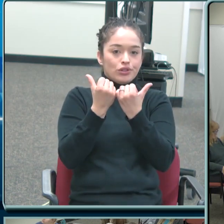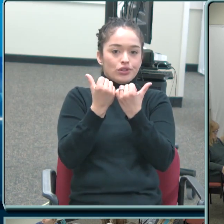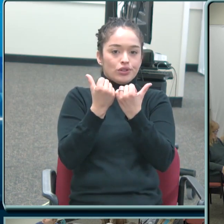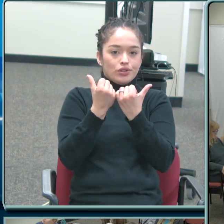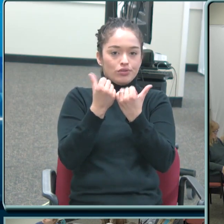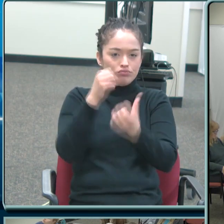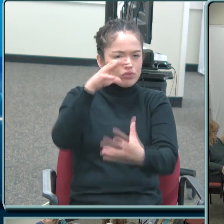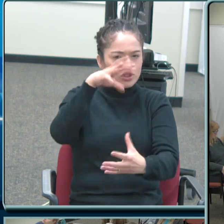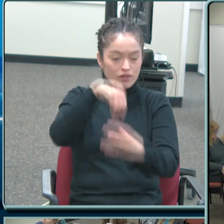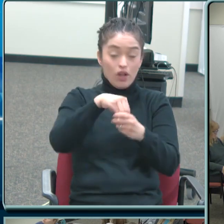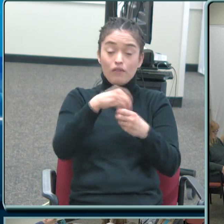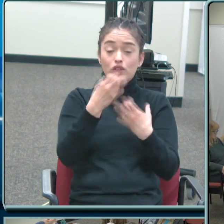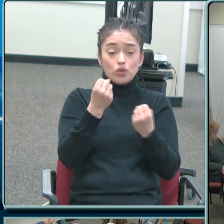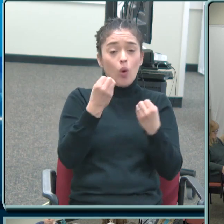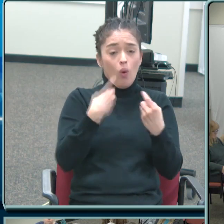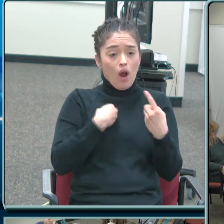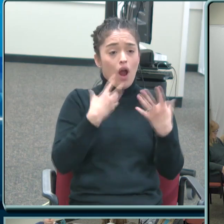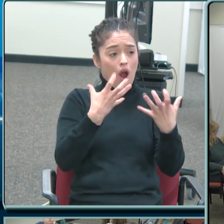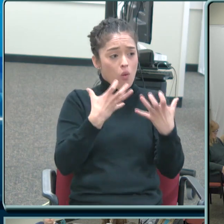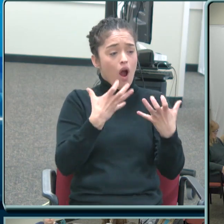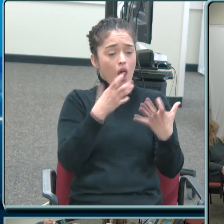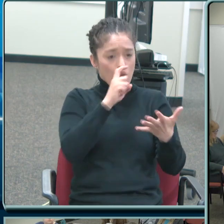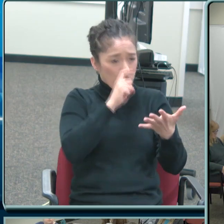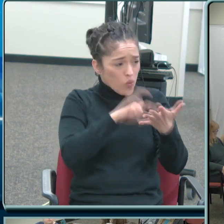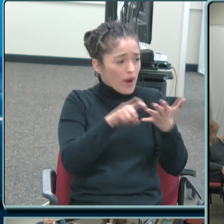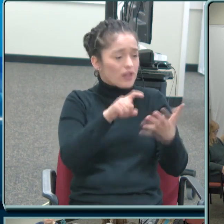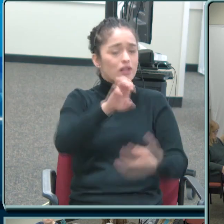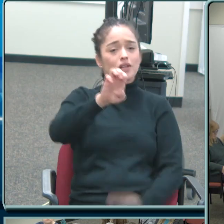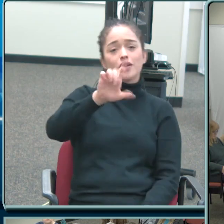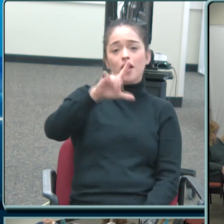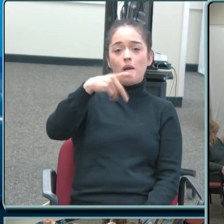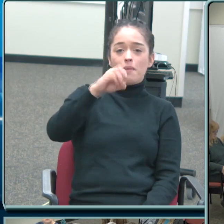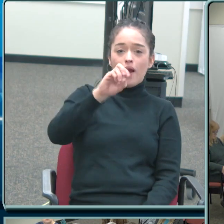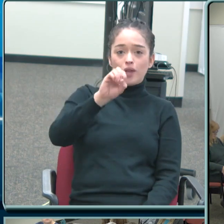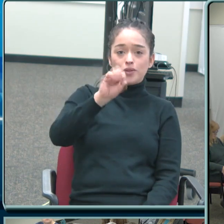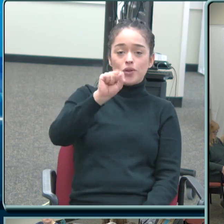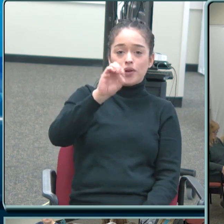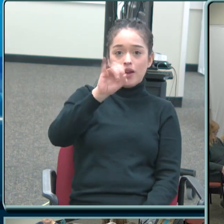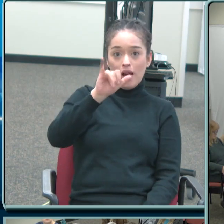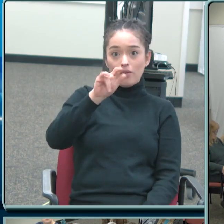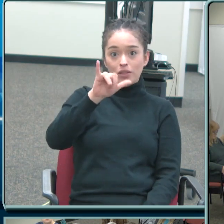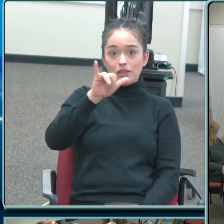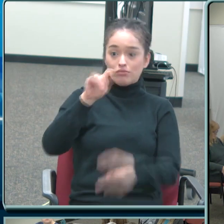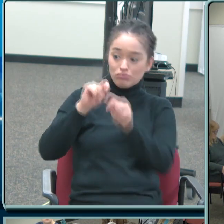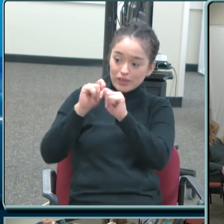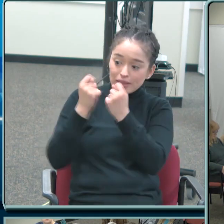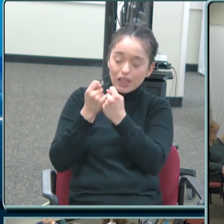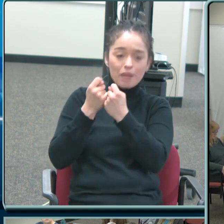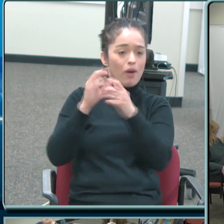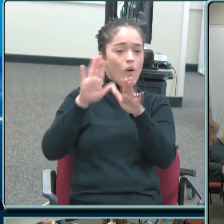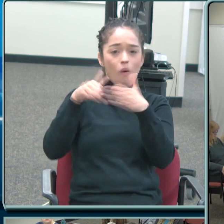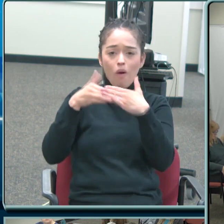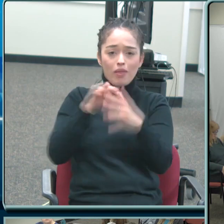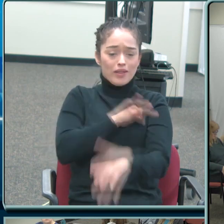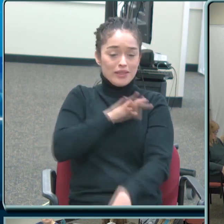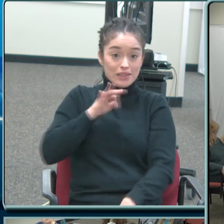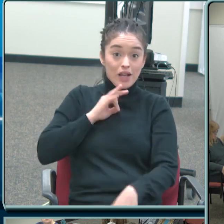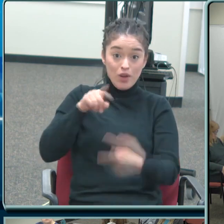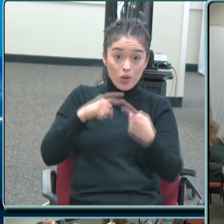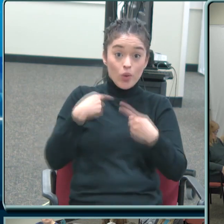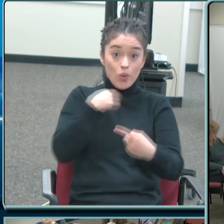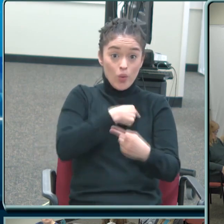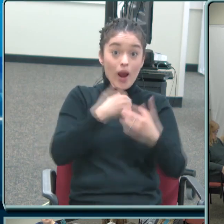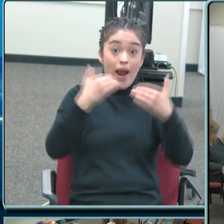is involved in. And so wanted to recognize our El Paso County team and our entire staff, as when there is